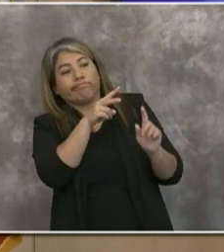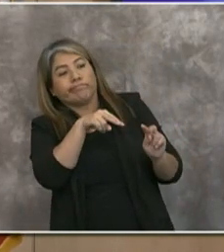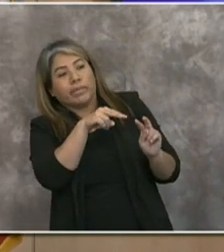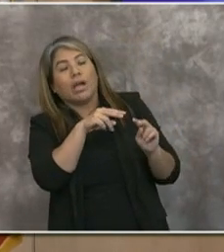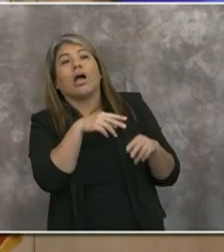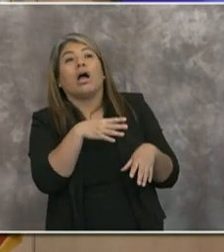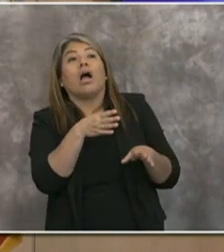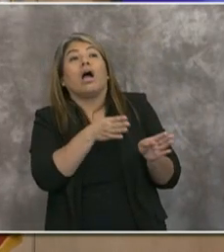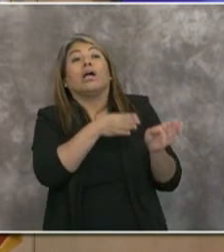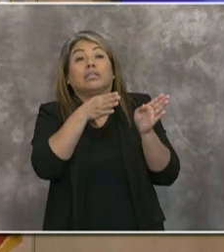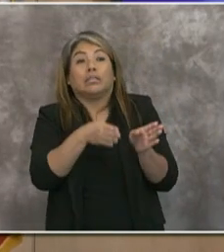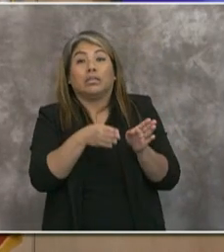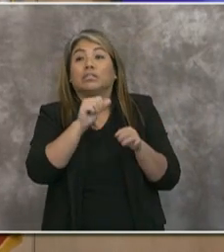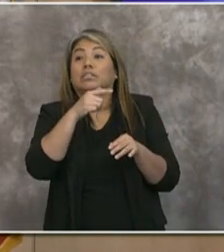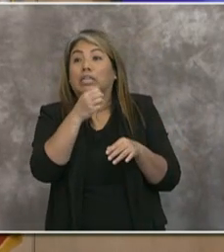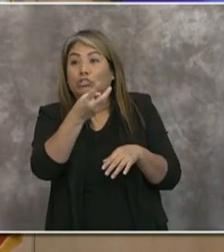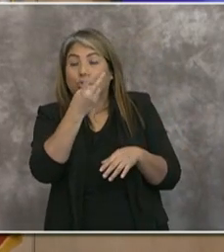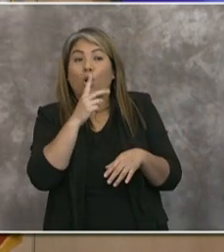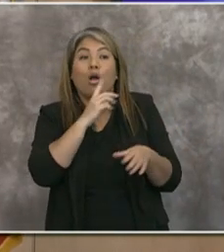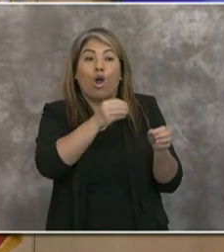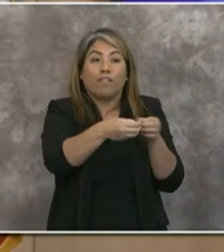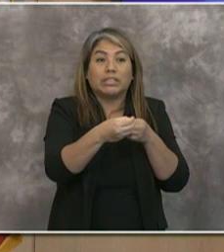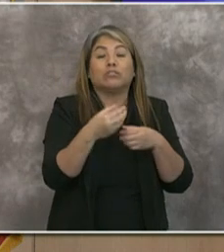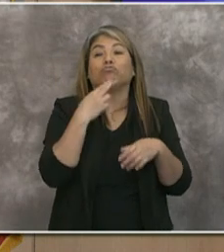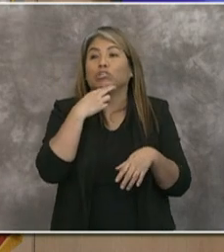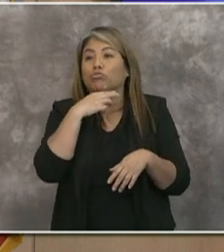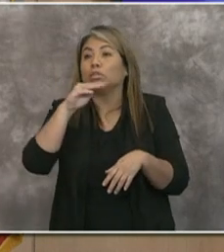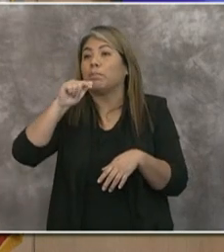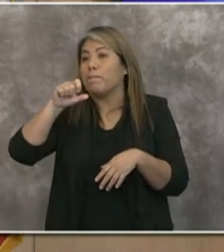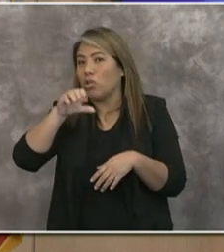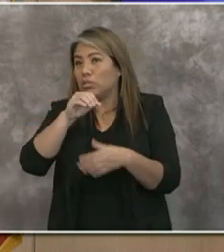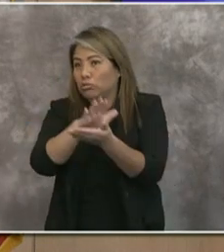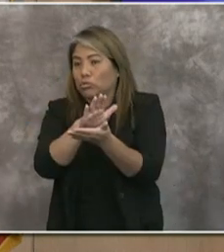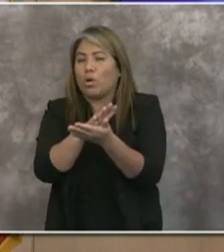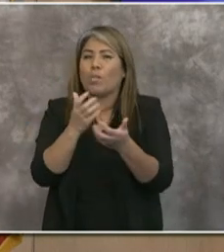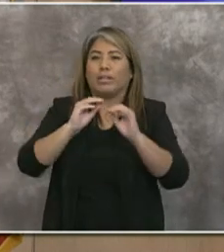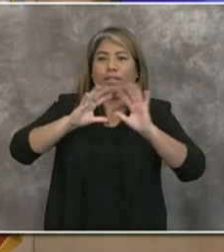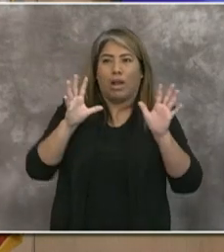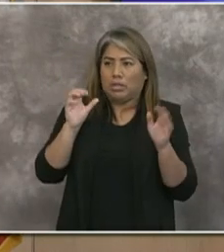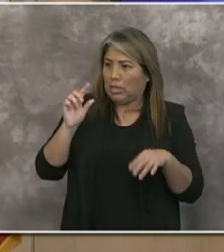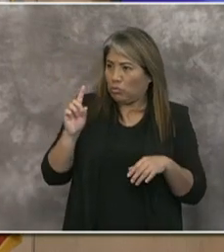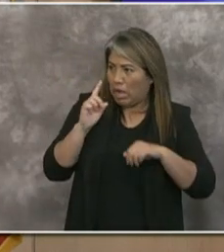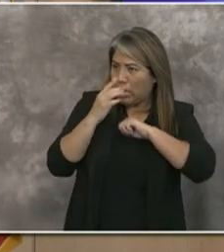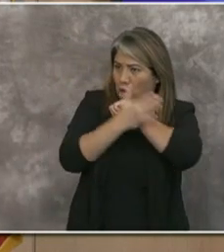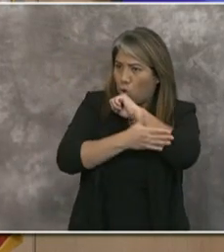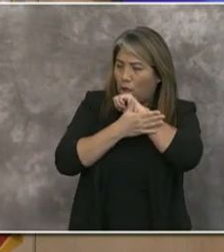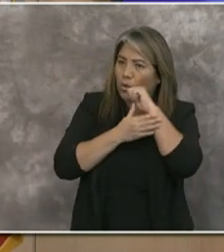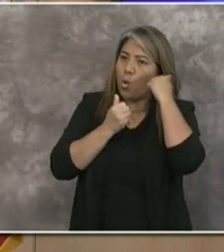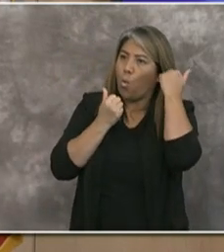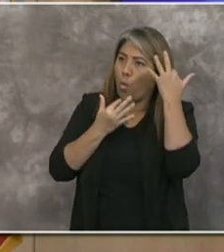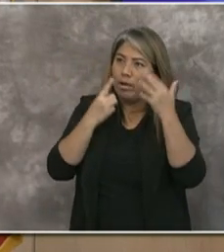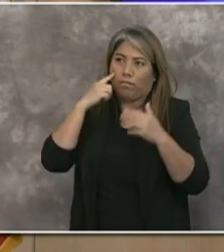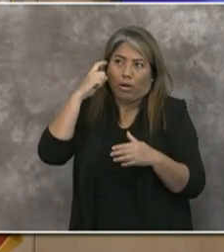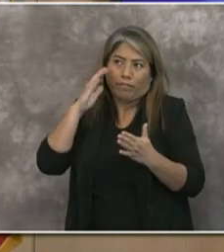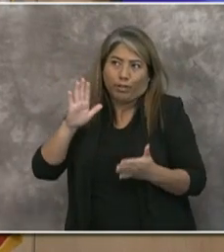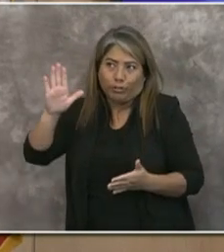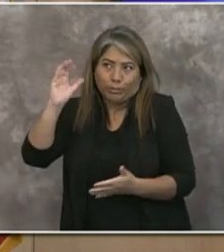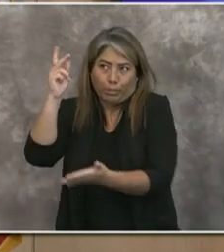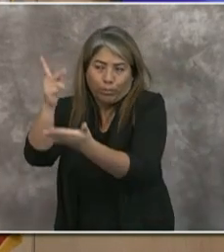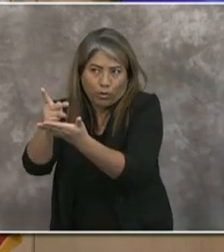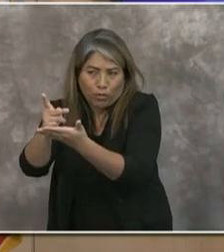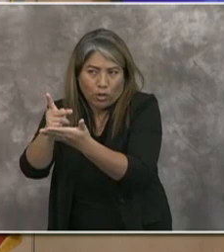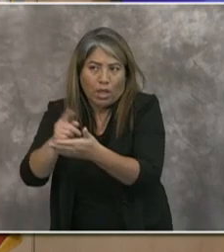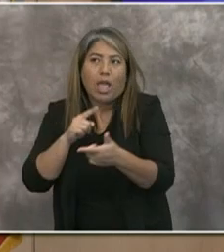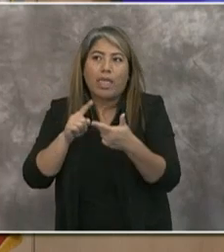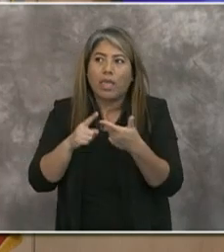Stage 2 are offices, restaurants, malls, and schools. To clarify, is San Diego County awaiting the governor's approval and could